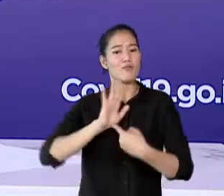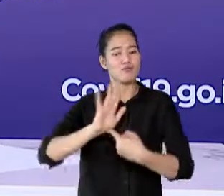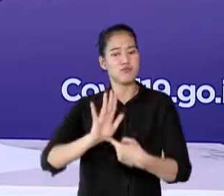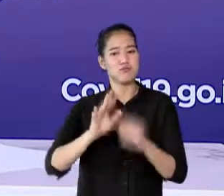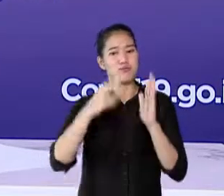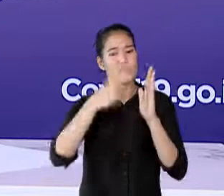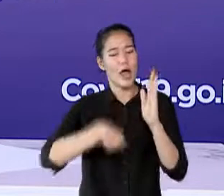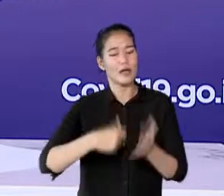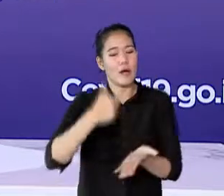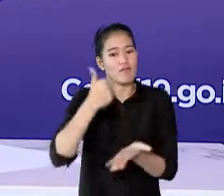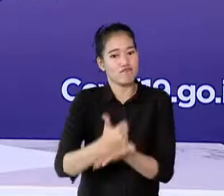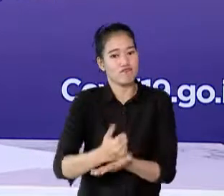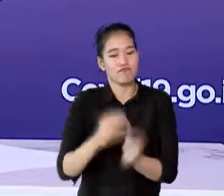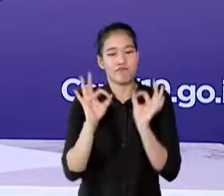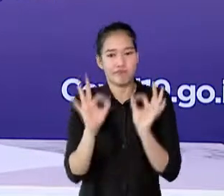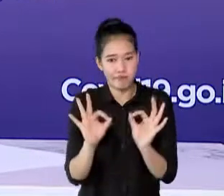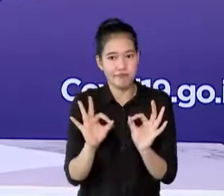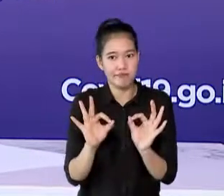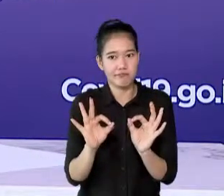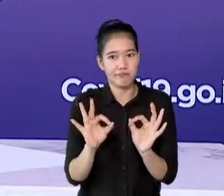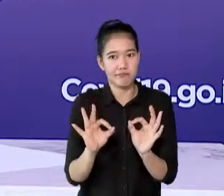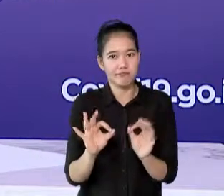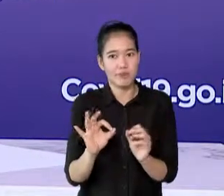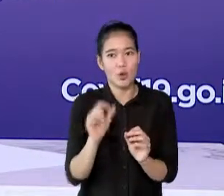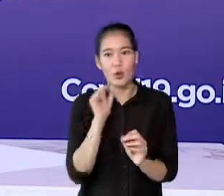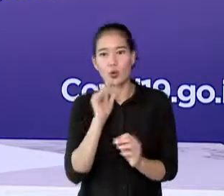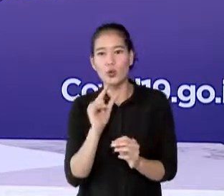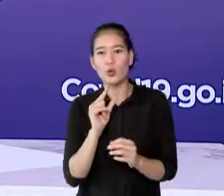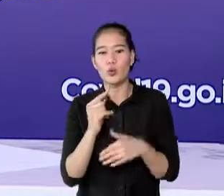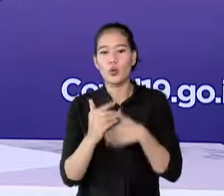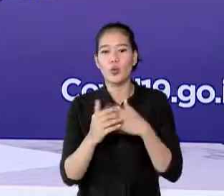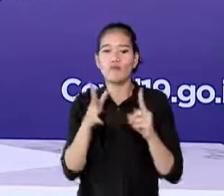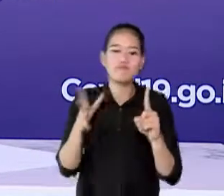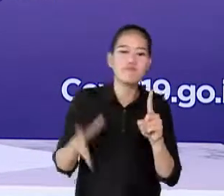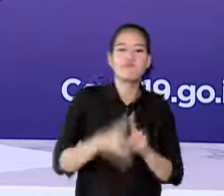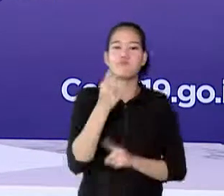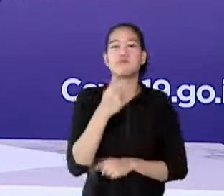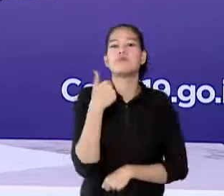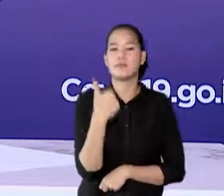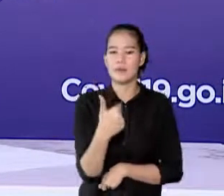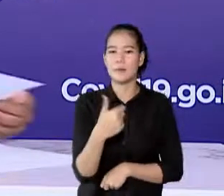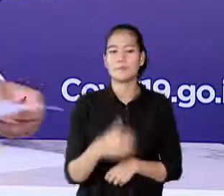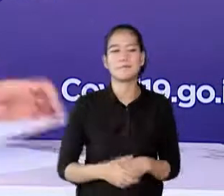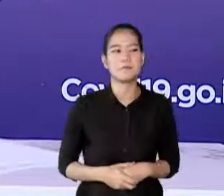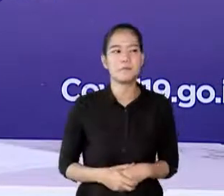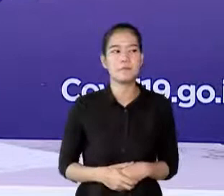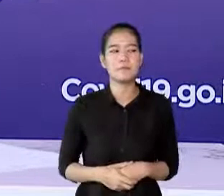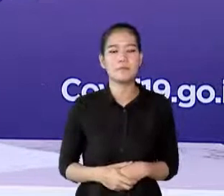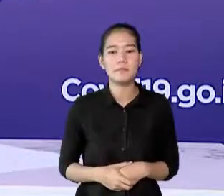accurately used as a consideration for effective and targeted decision making.